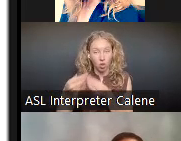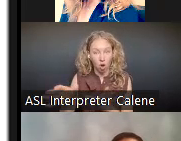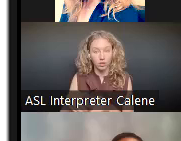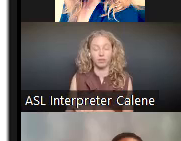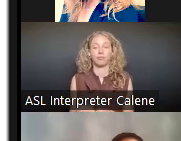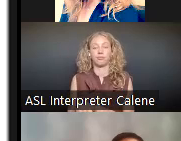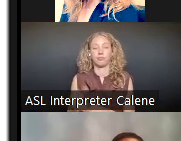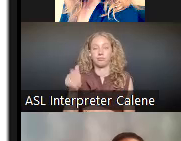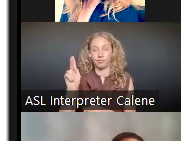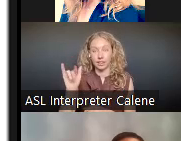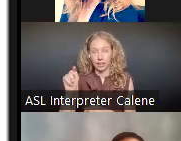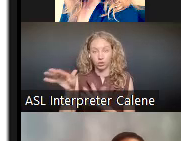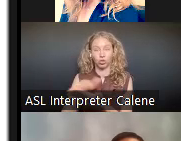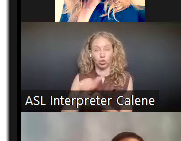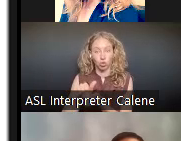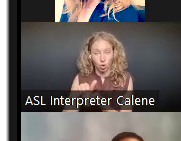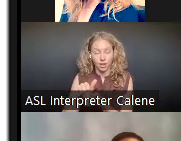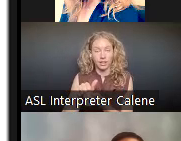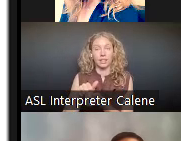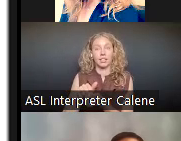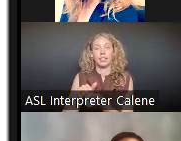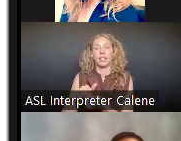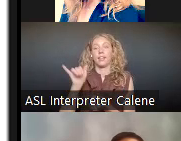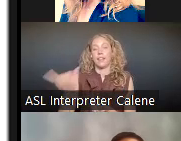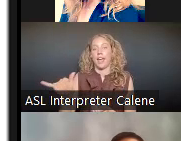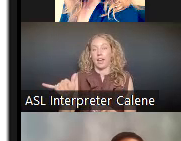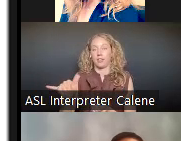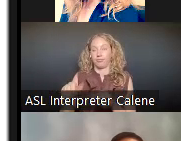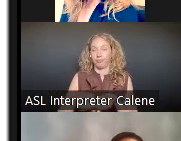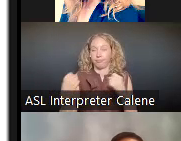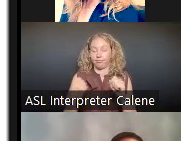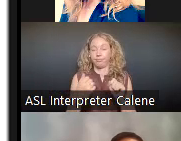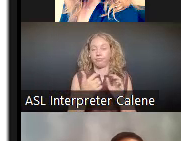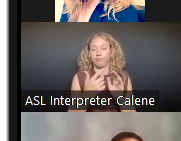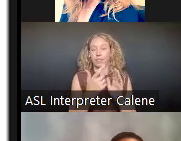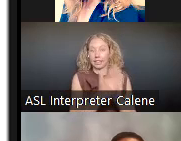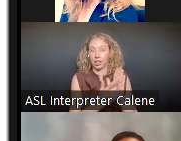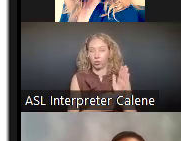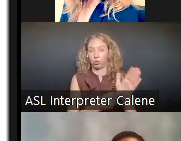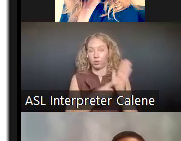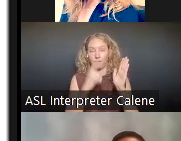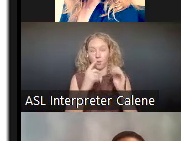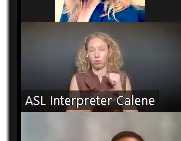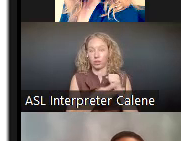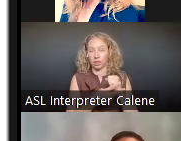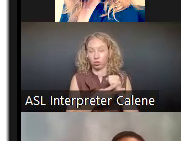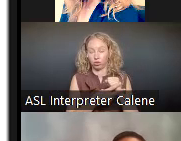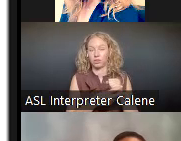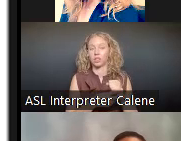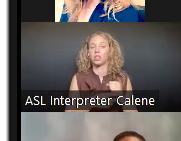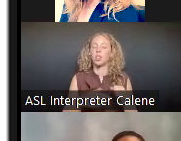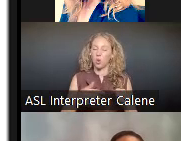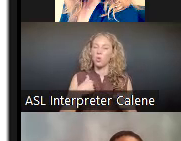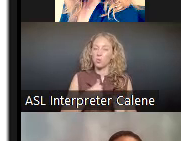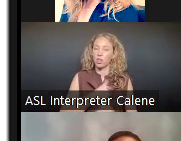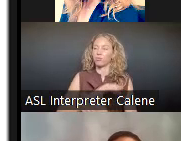destroyed against statutory requirements for retention. So we've also had those difficult conversations, which